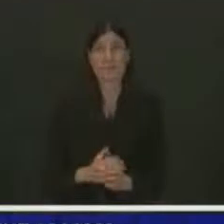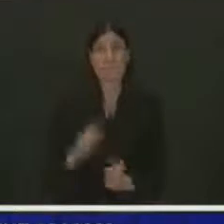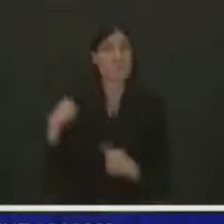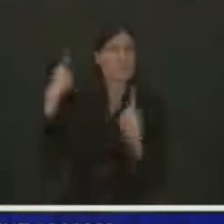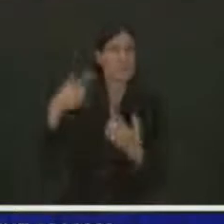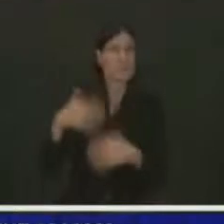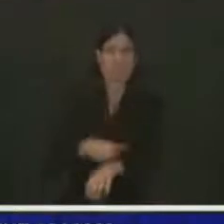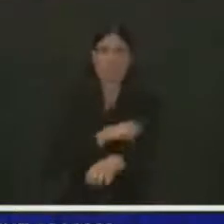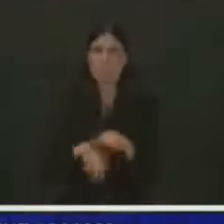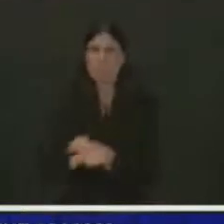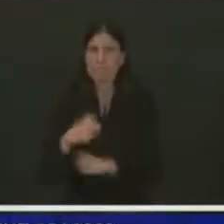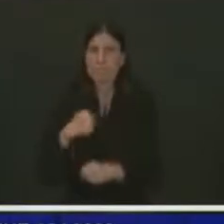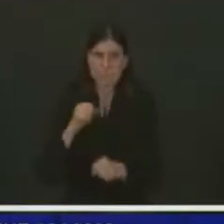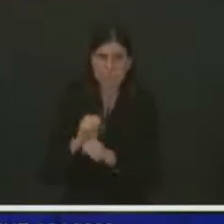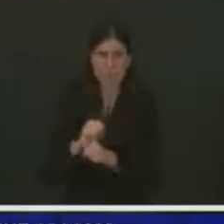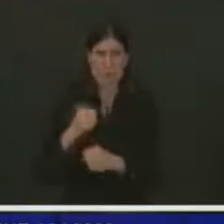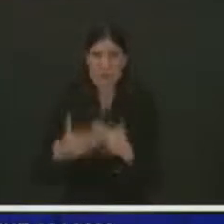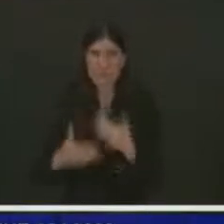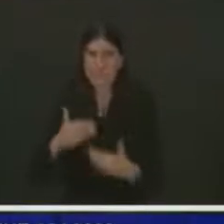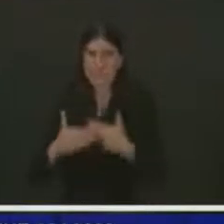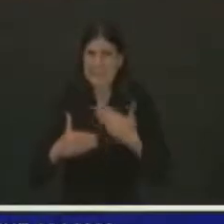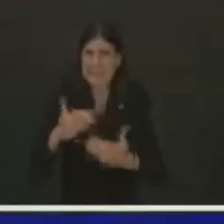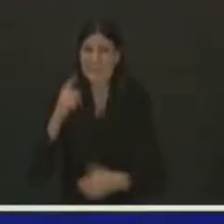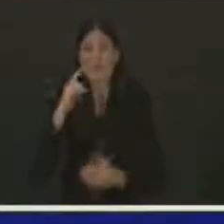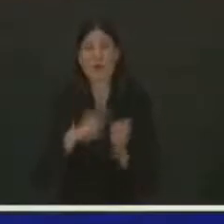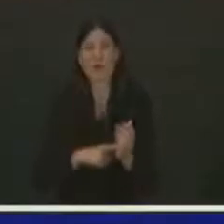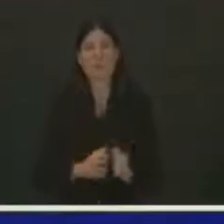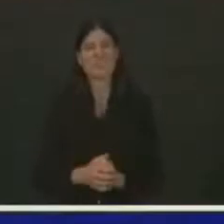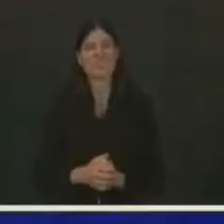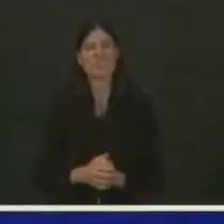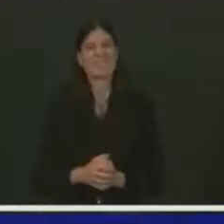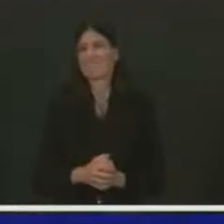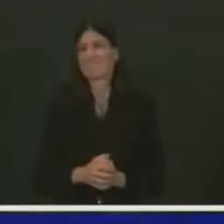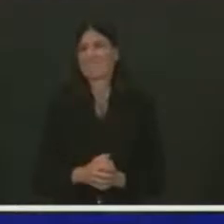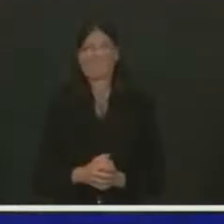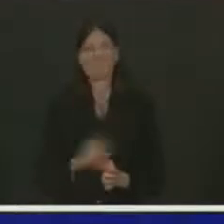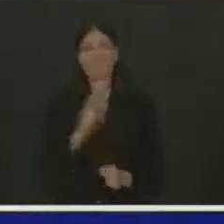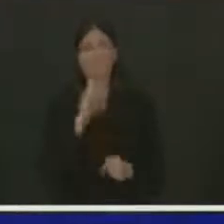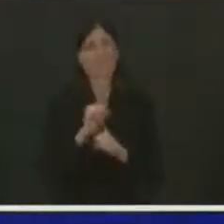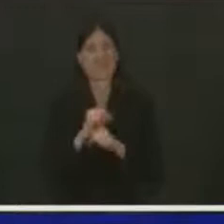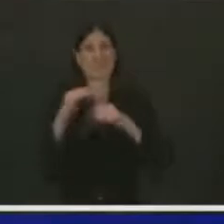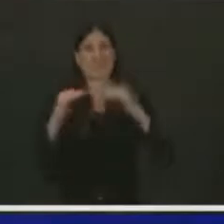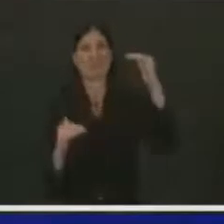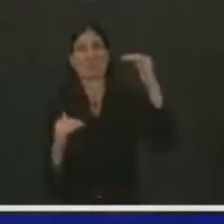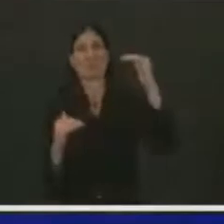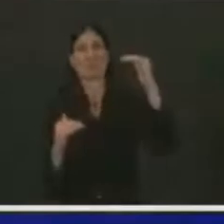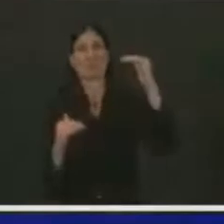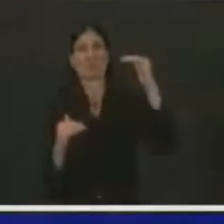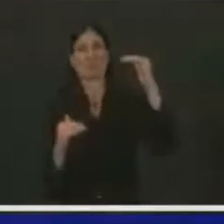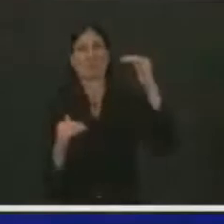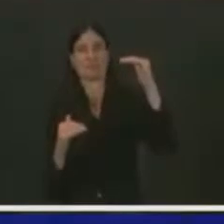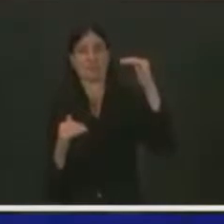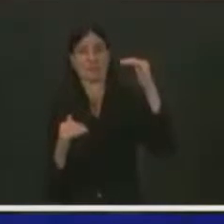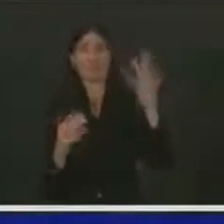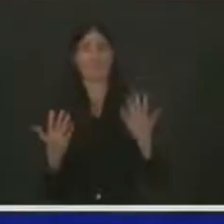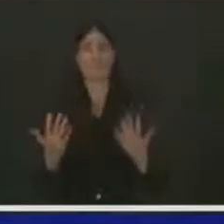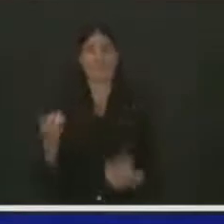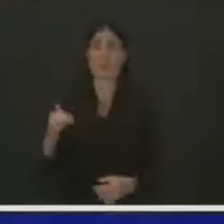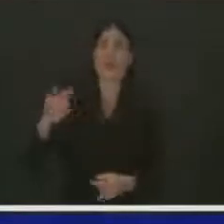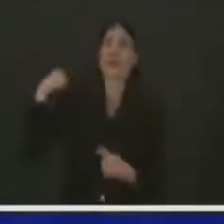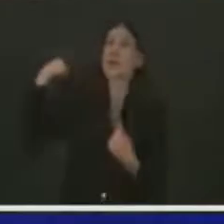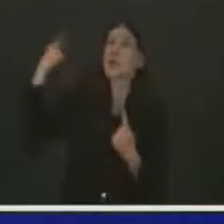still seeing the disparities when it comes to COVID-19 in Rhode Island, and it's clear to